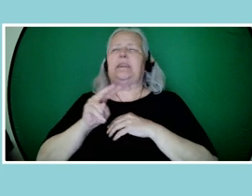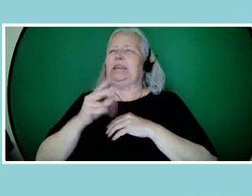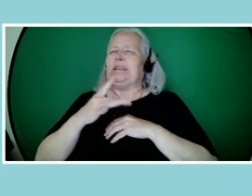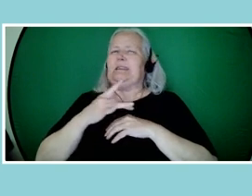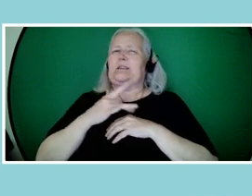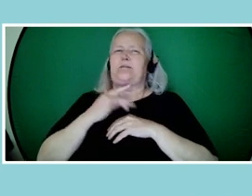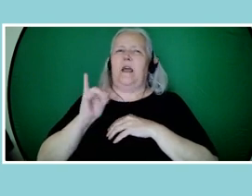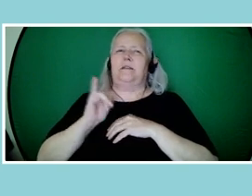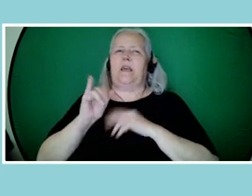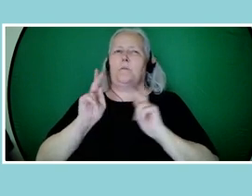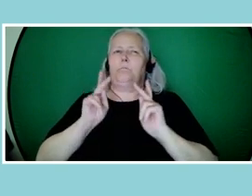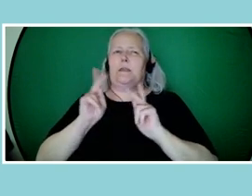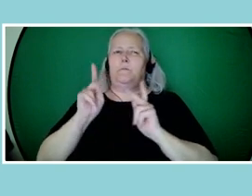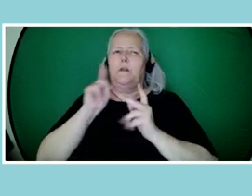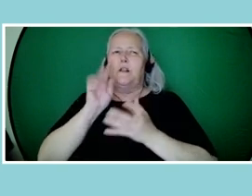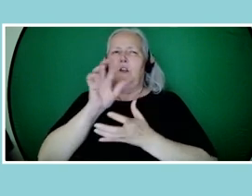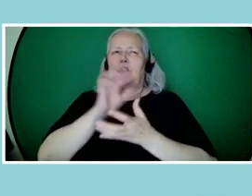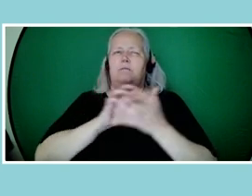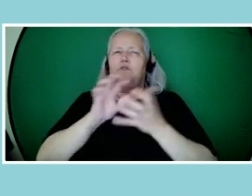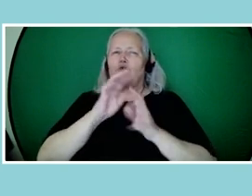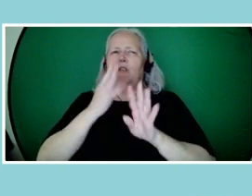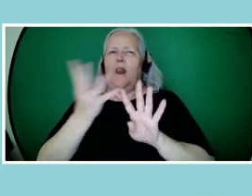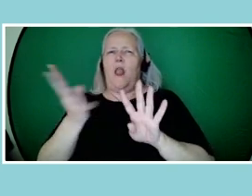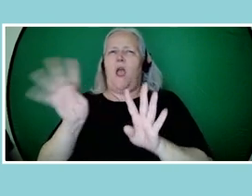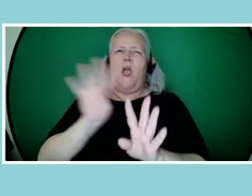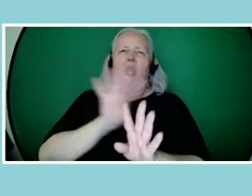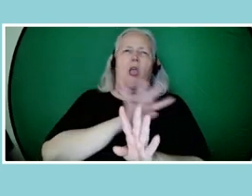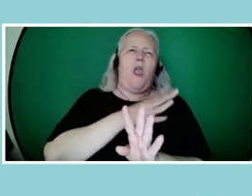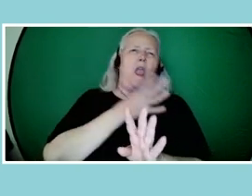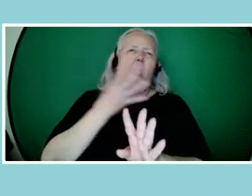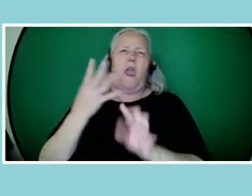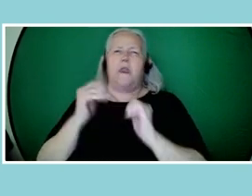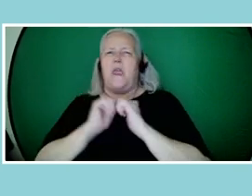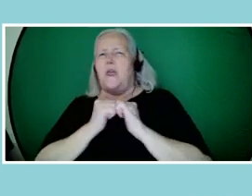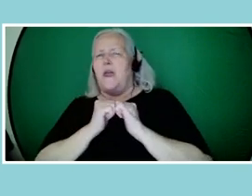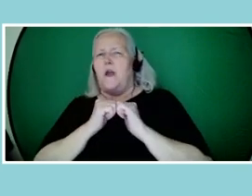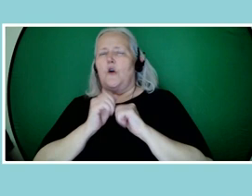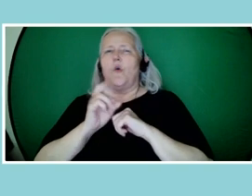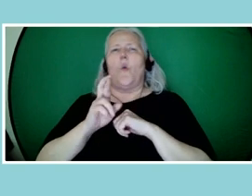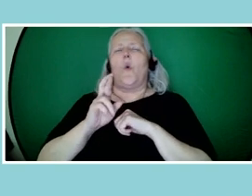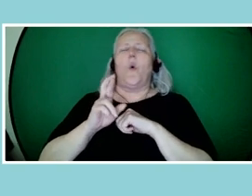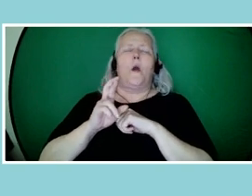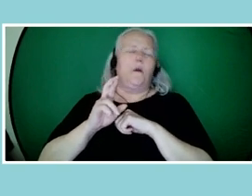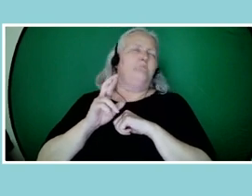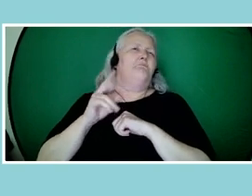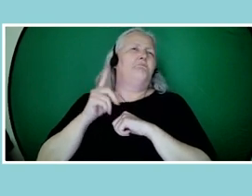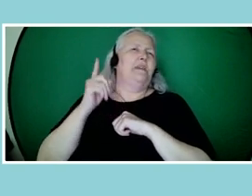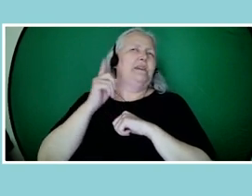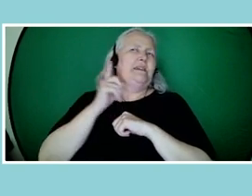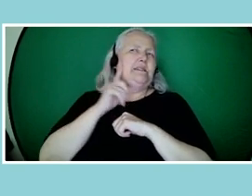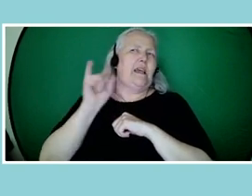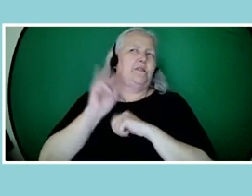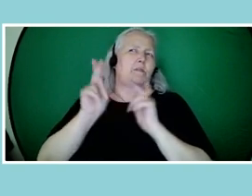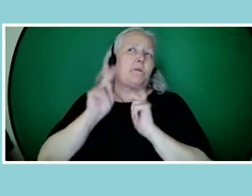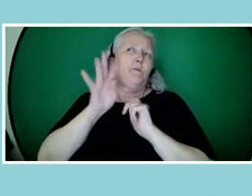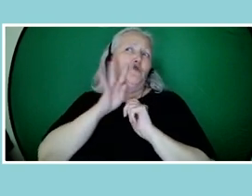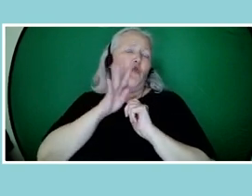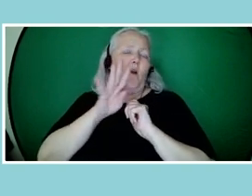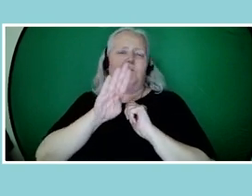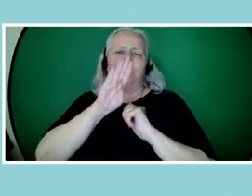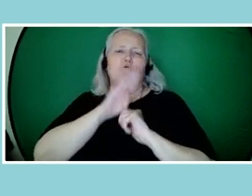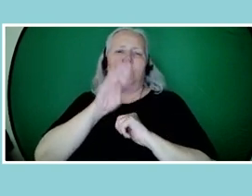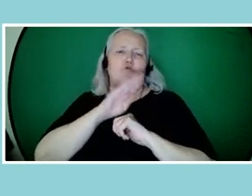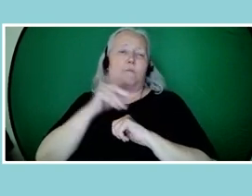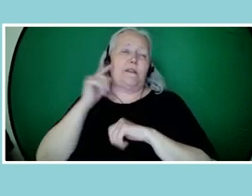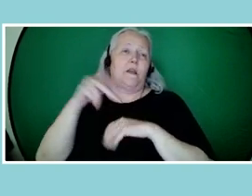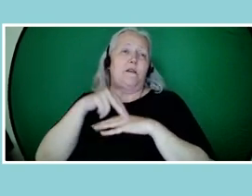confusion around which way the line is. Or it sounds like some people are frustrated from standing online for